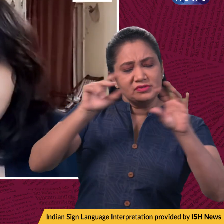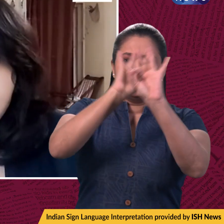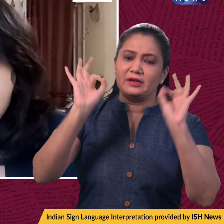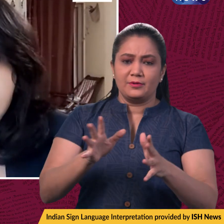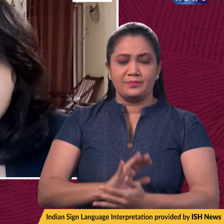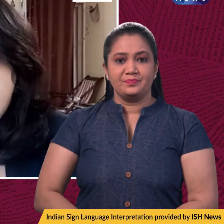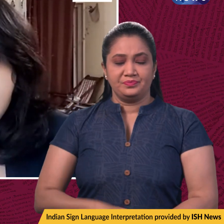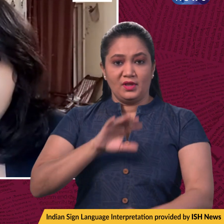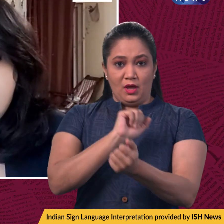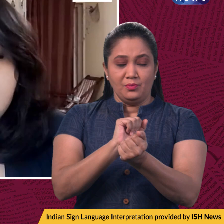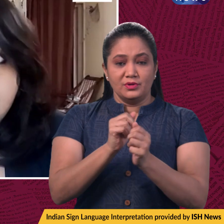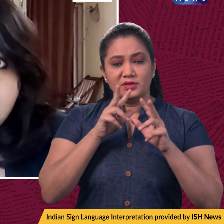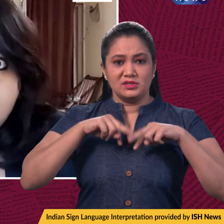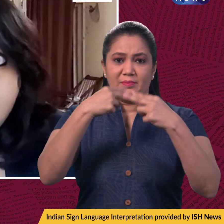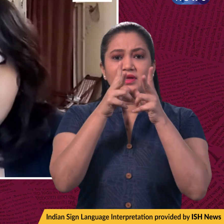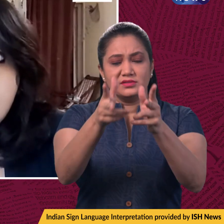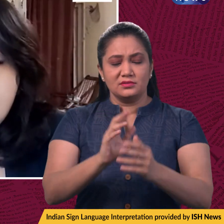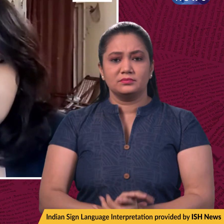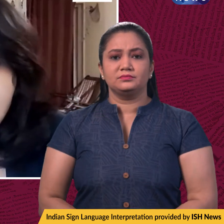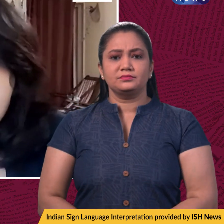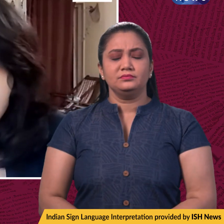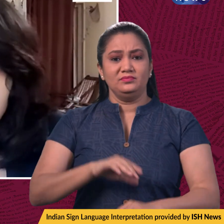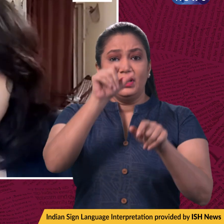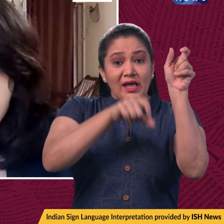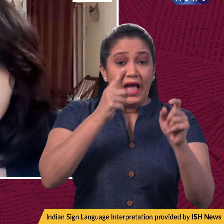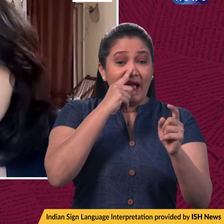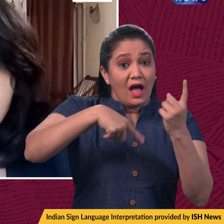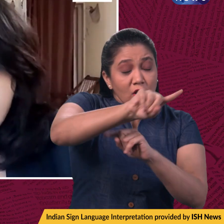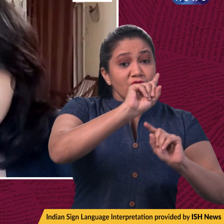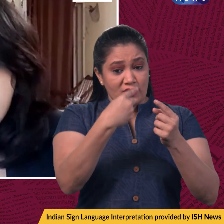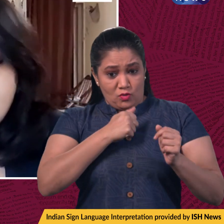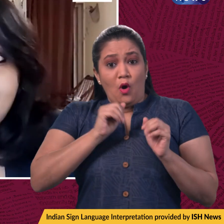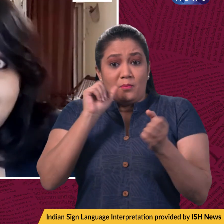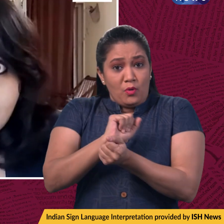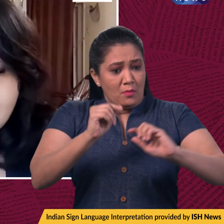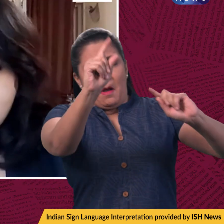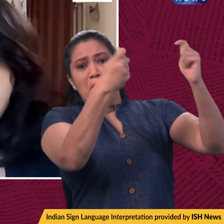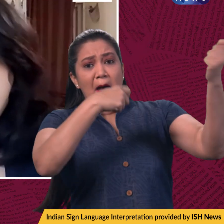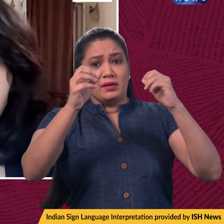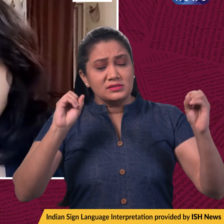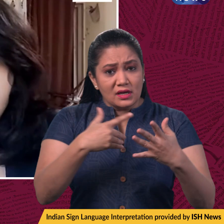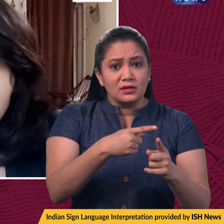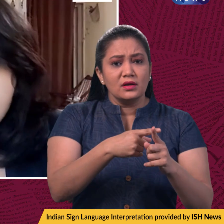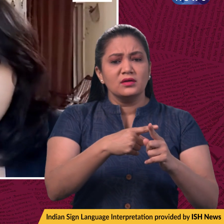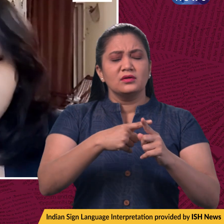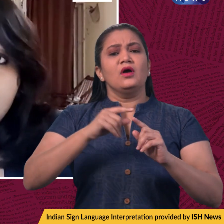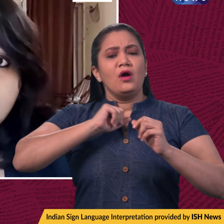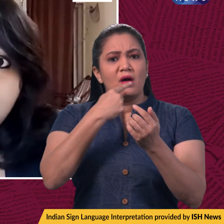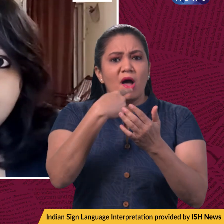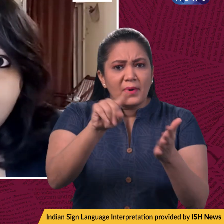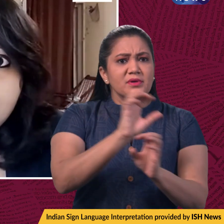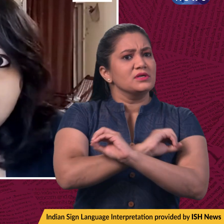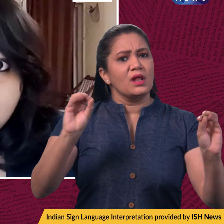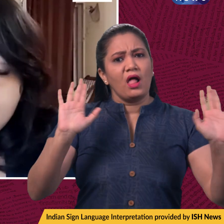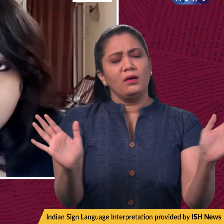posters. Now, the police have responded to the video, saying that the protesters attacked their team first and were holding a